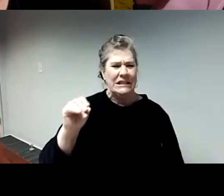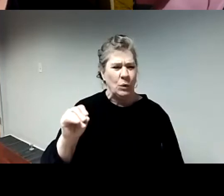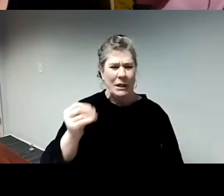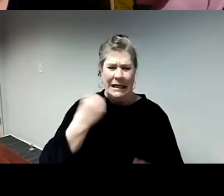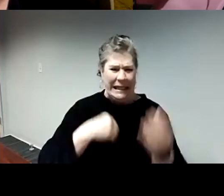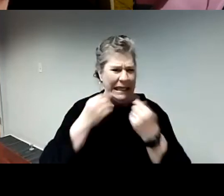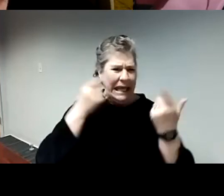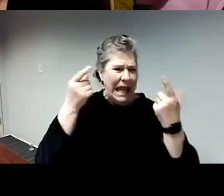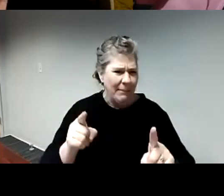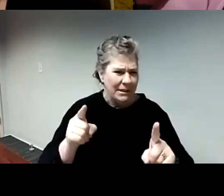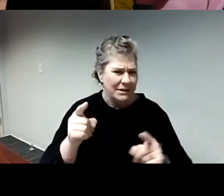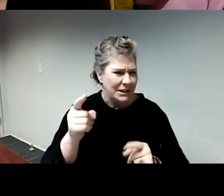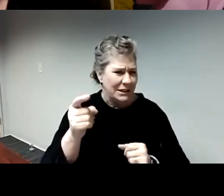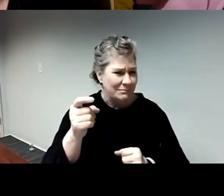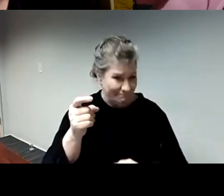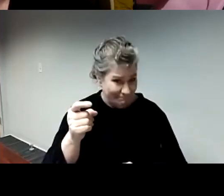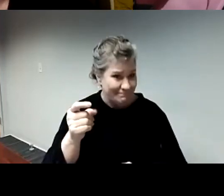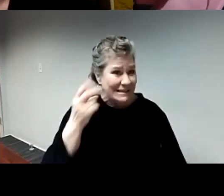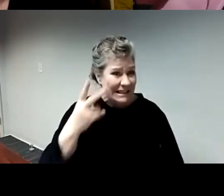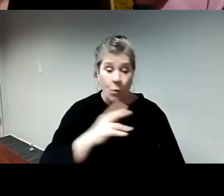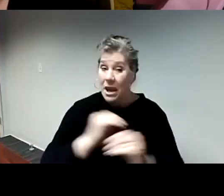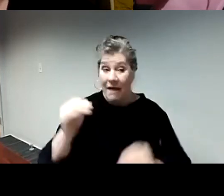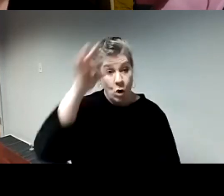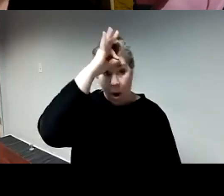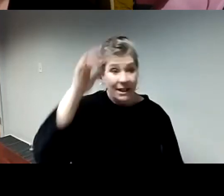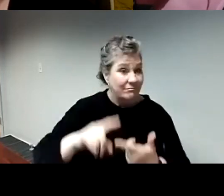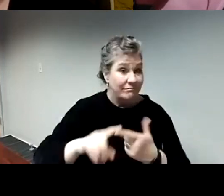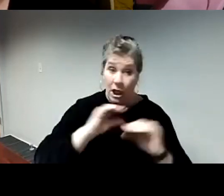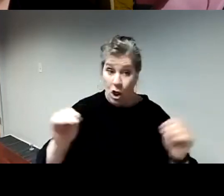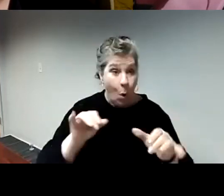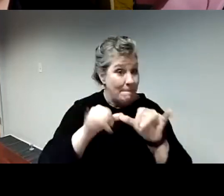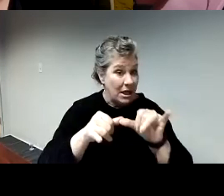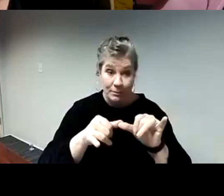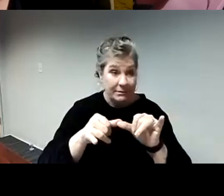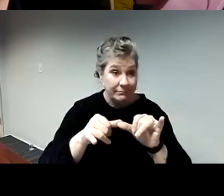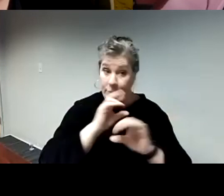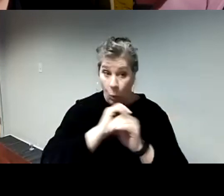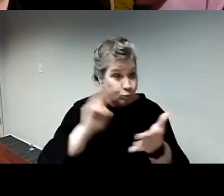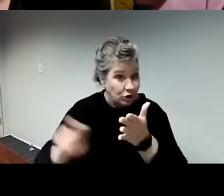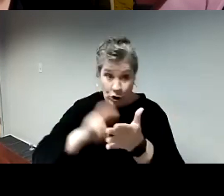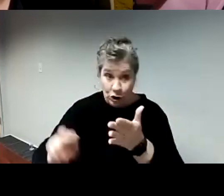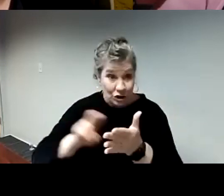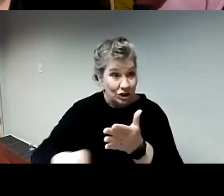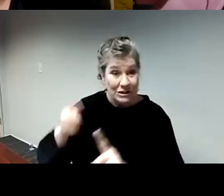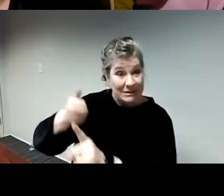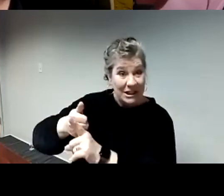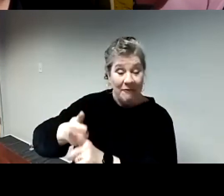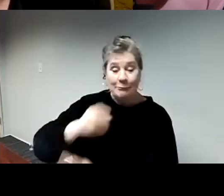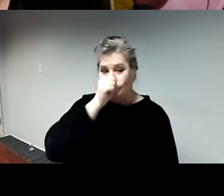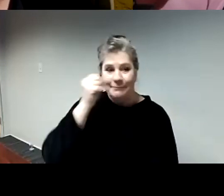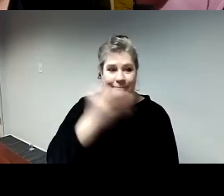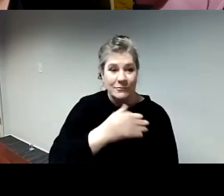disorders is that accountable for? That we have no idea and have no way of measuring because researchers in general don't